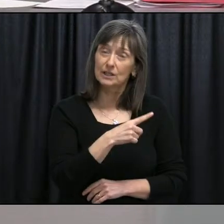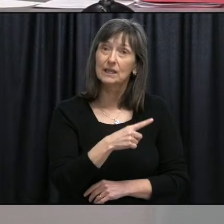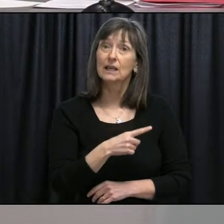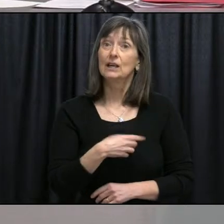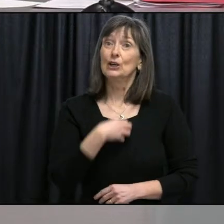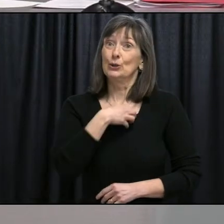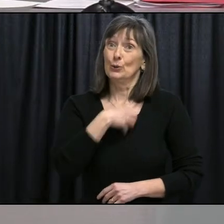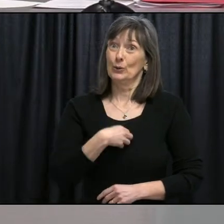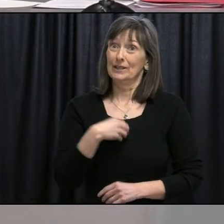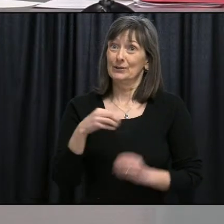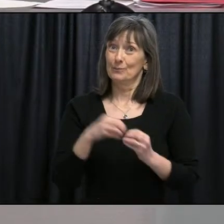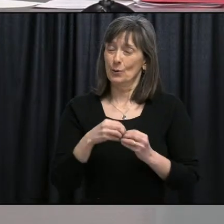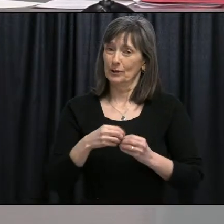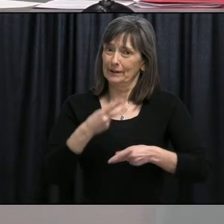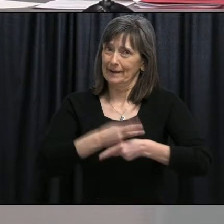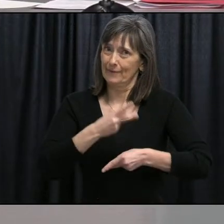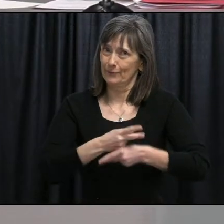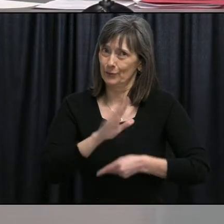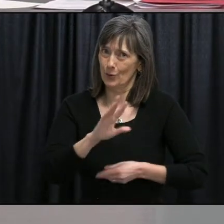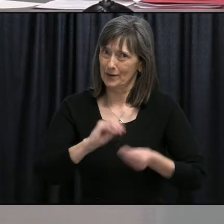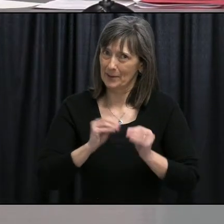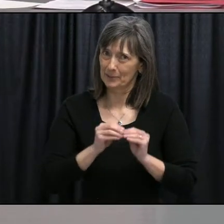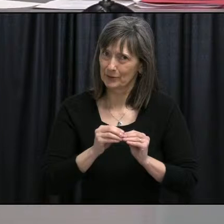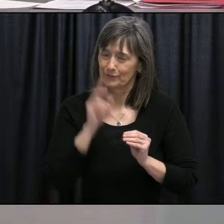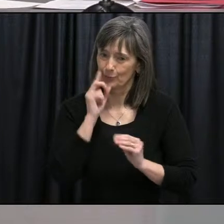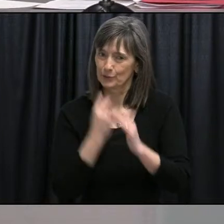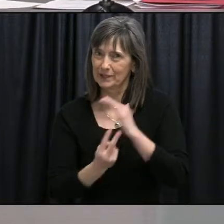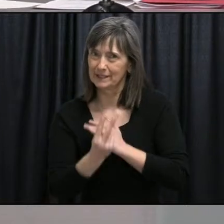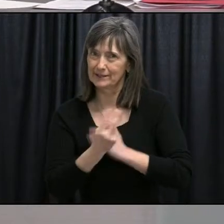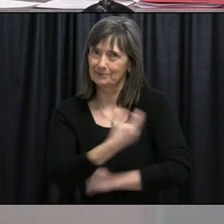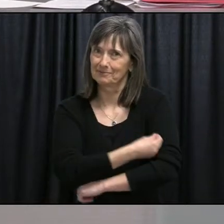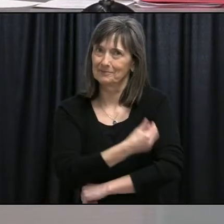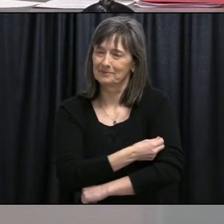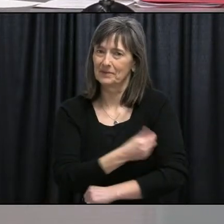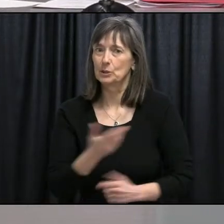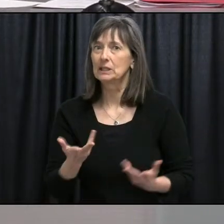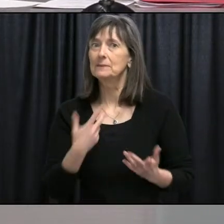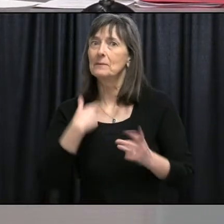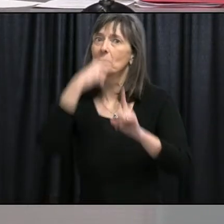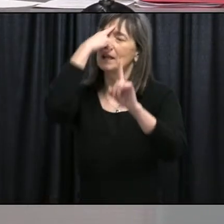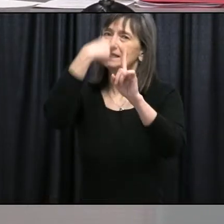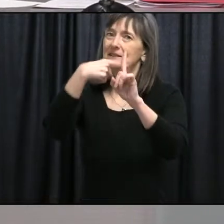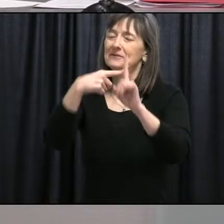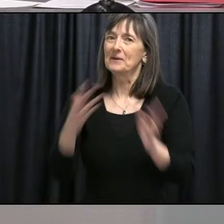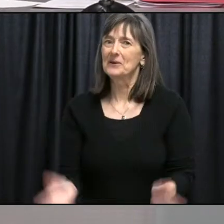wish you had been a bit more cautious when you're making predictions and raising hopes earlier this month?